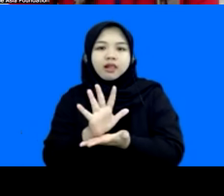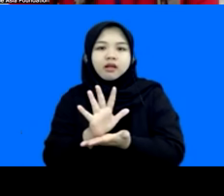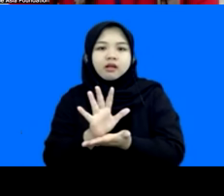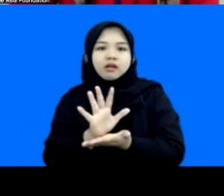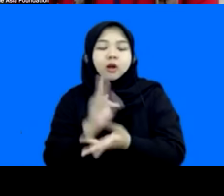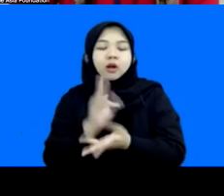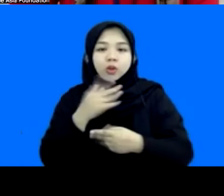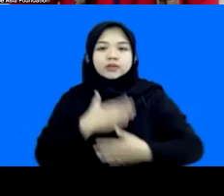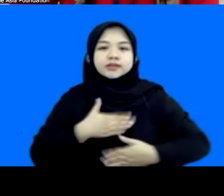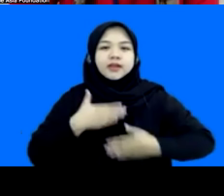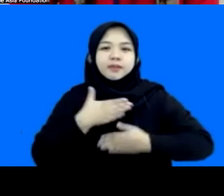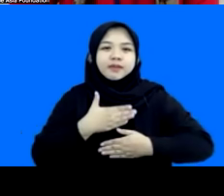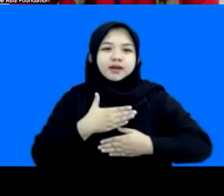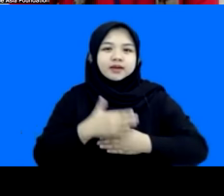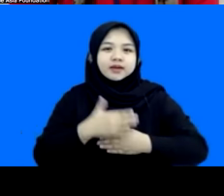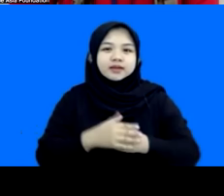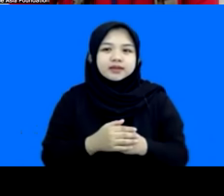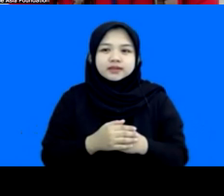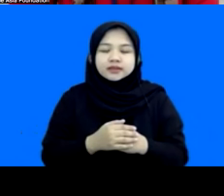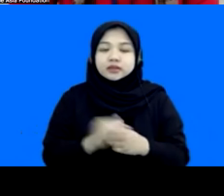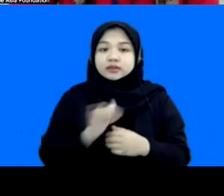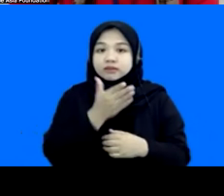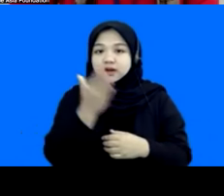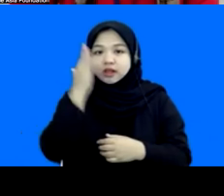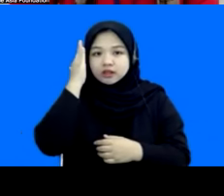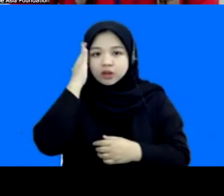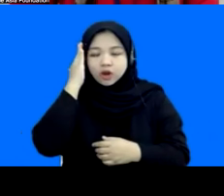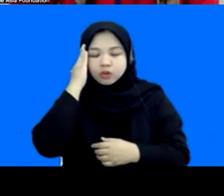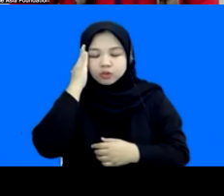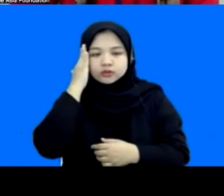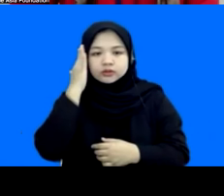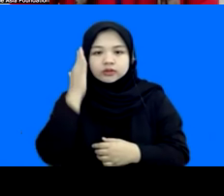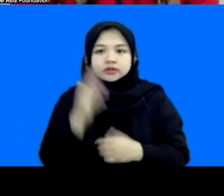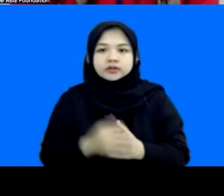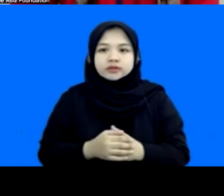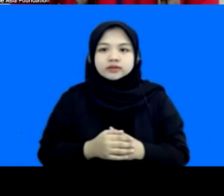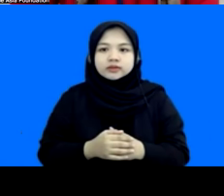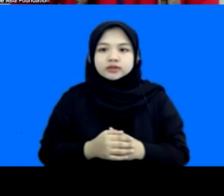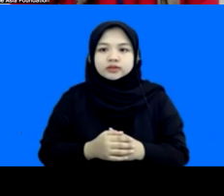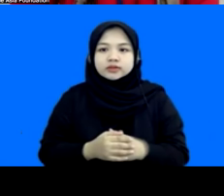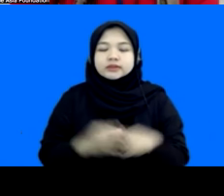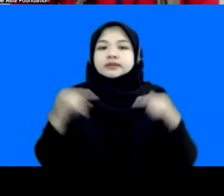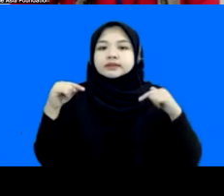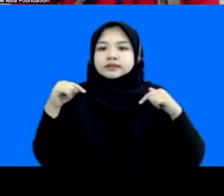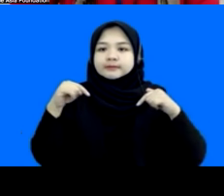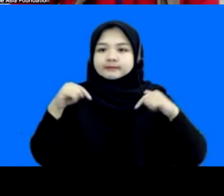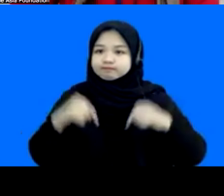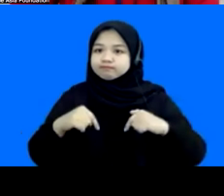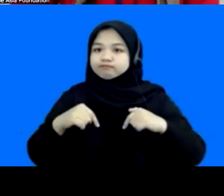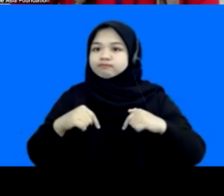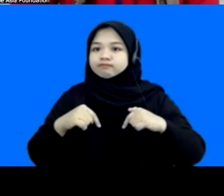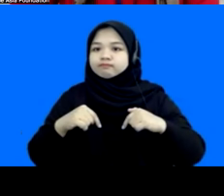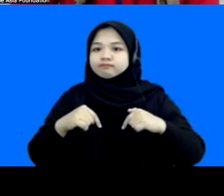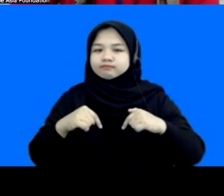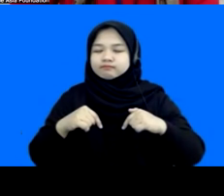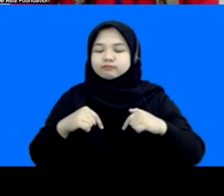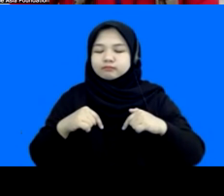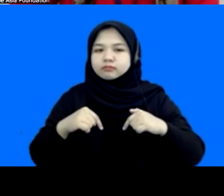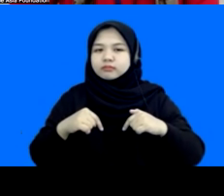know, this event builds on the recently concluded Inclusive Cities Dialogues. This was a series